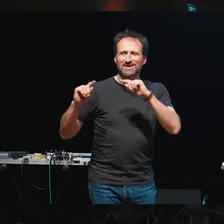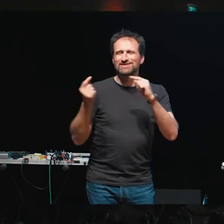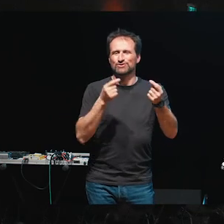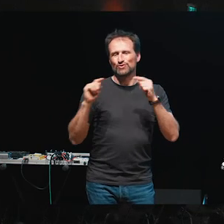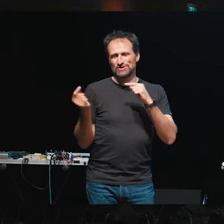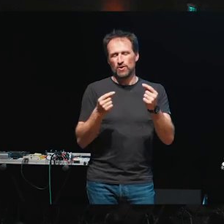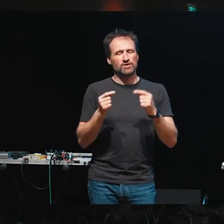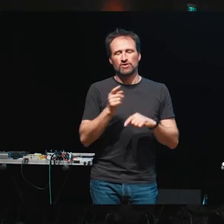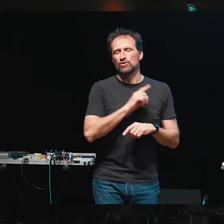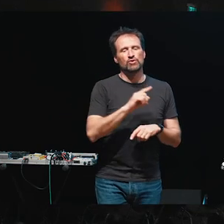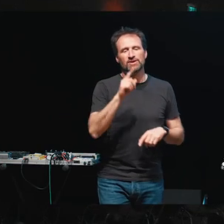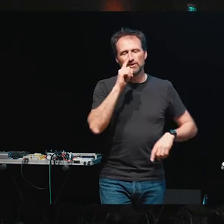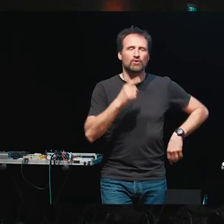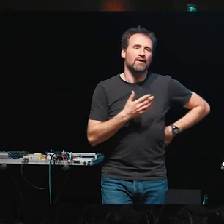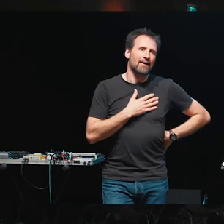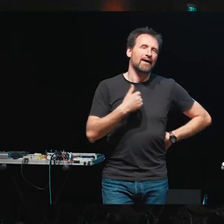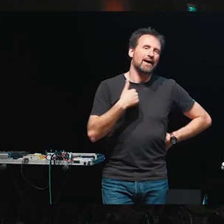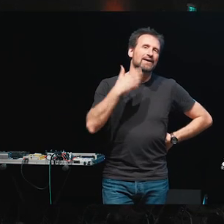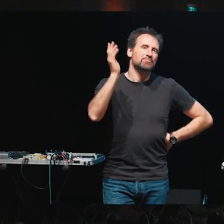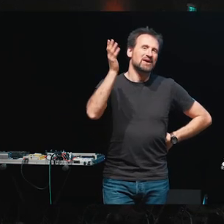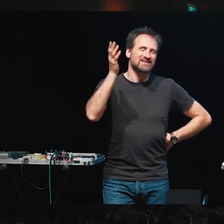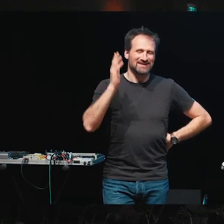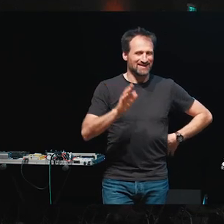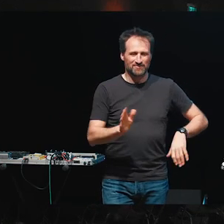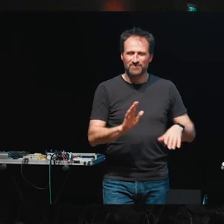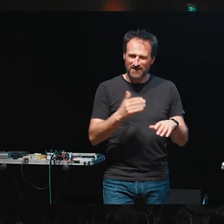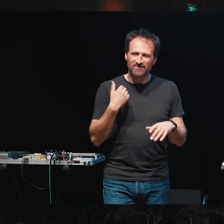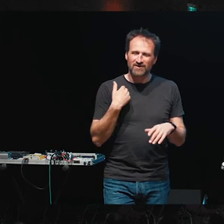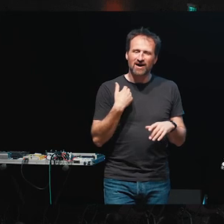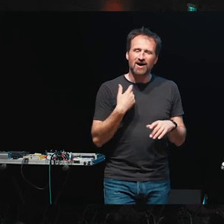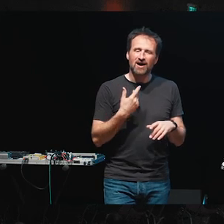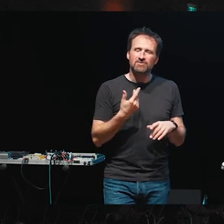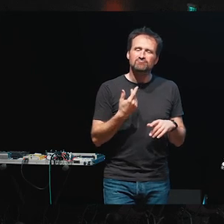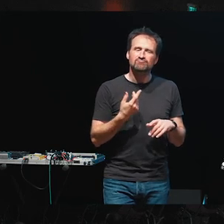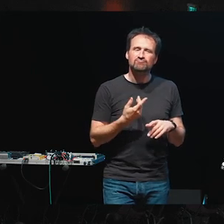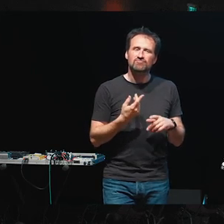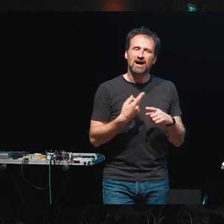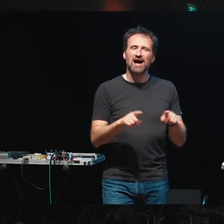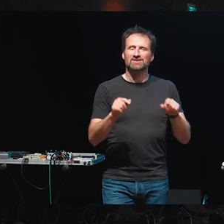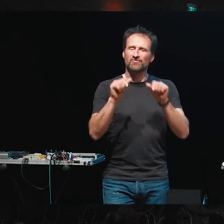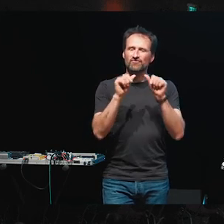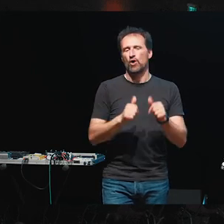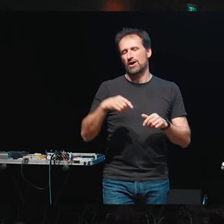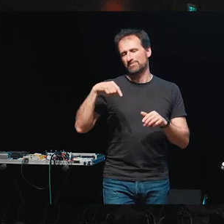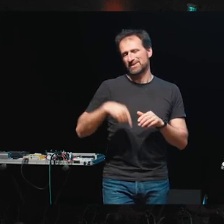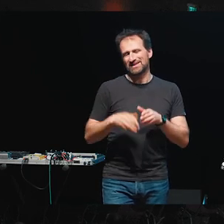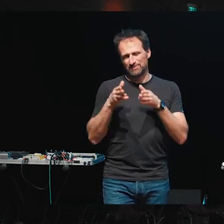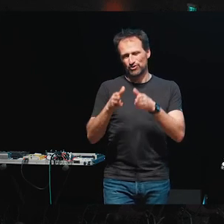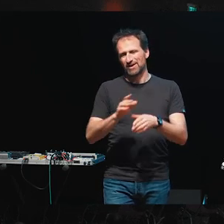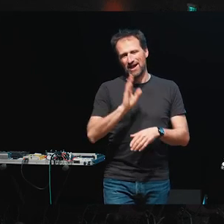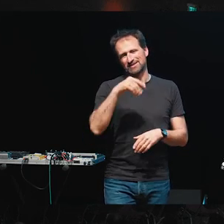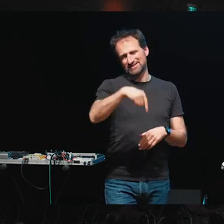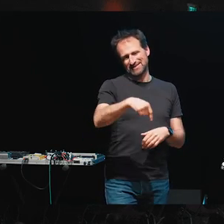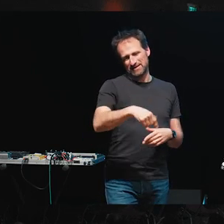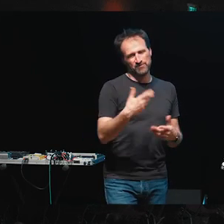not just a, okay, here I'm a presenting. So it was a different style, the DeepTrack. And maybe you just take it away what